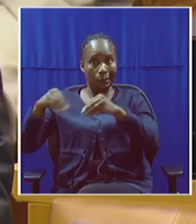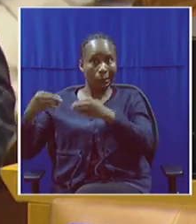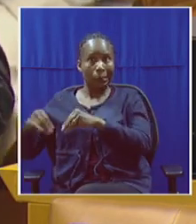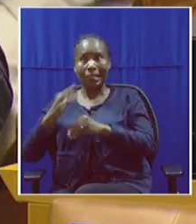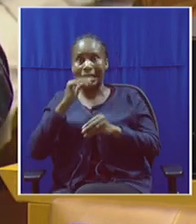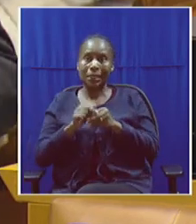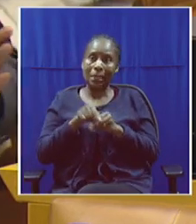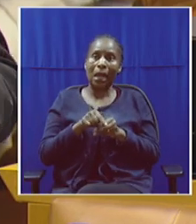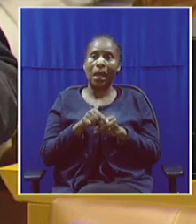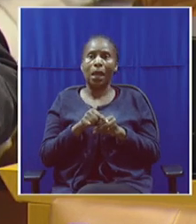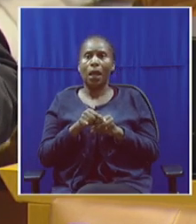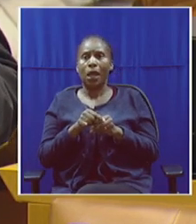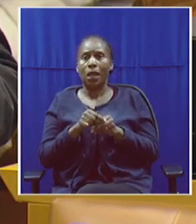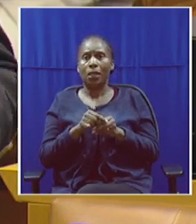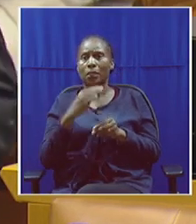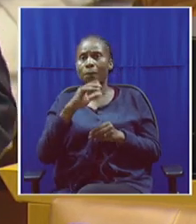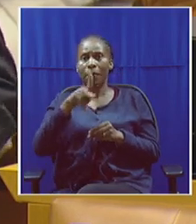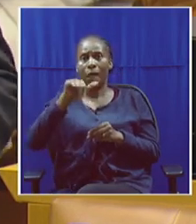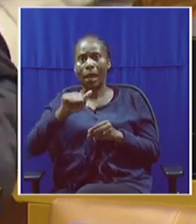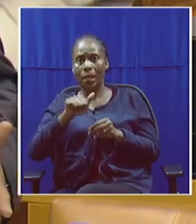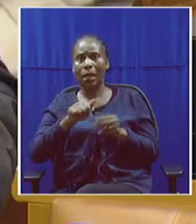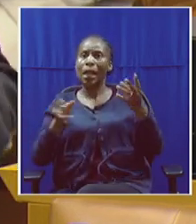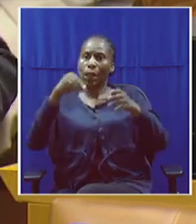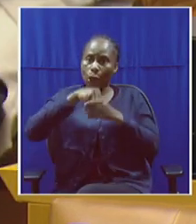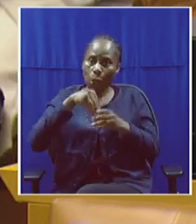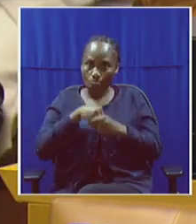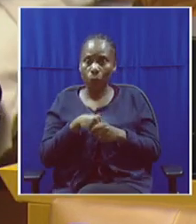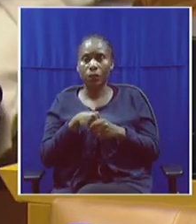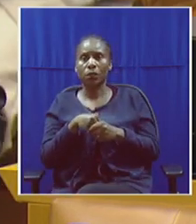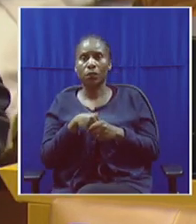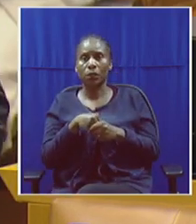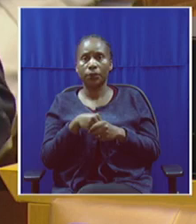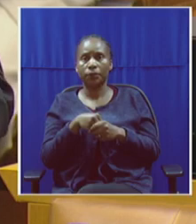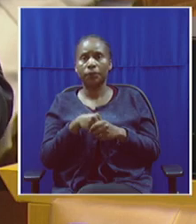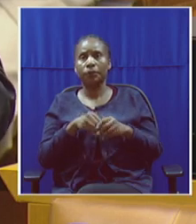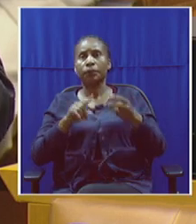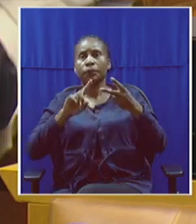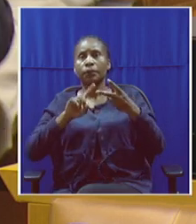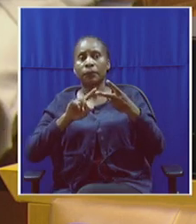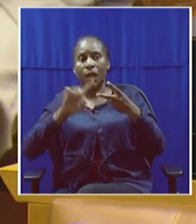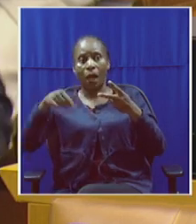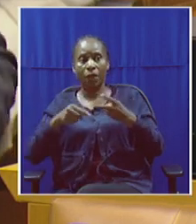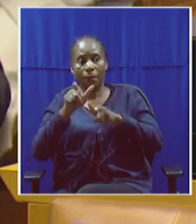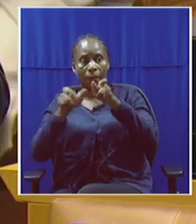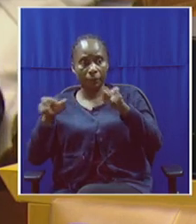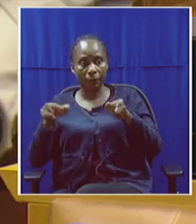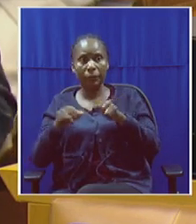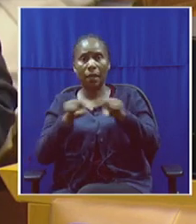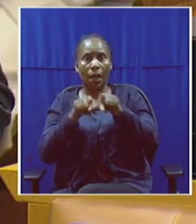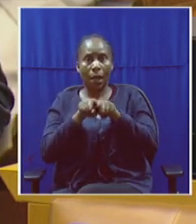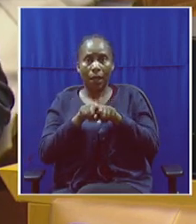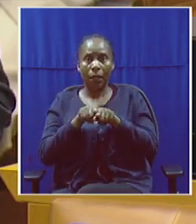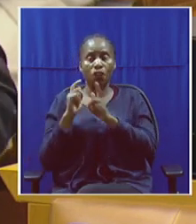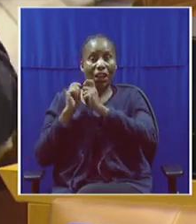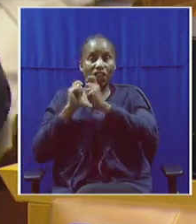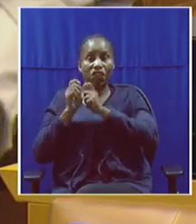Authority there has always been various accusations about issues of corruption from members of